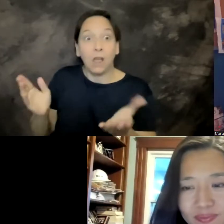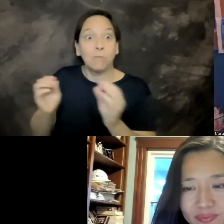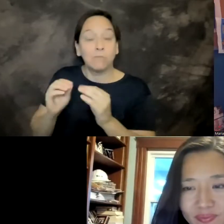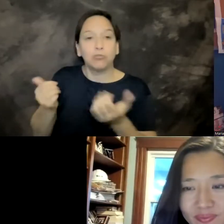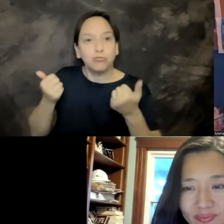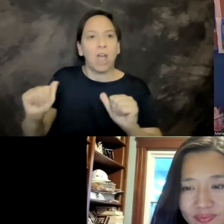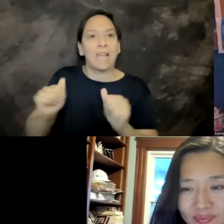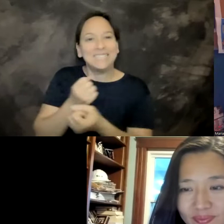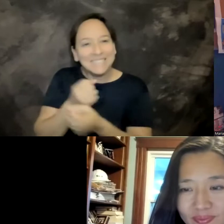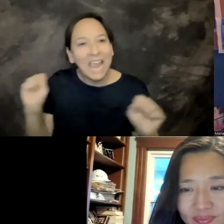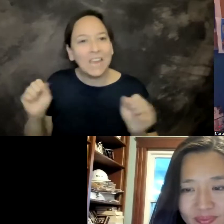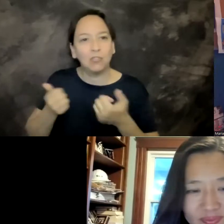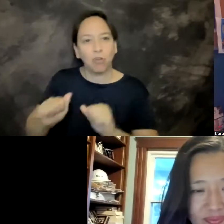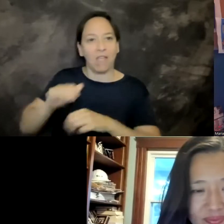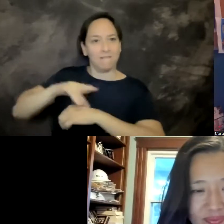tonight.